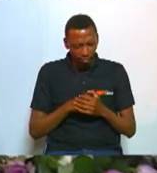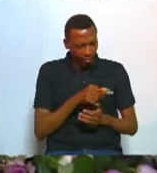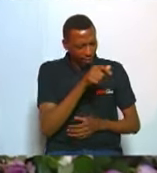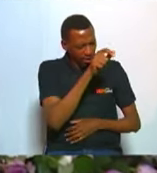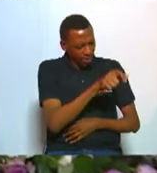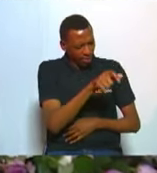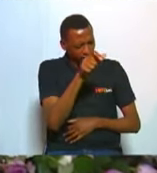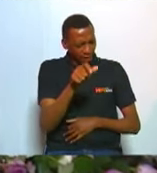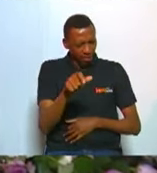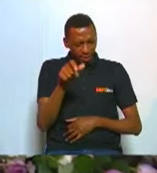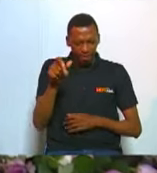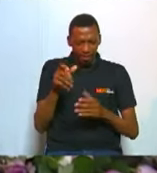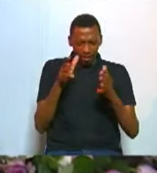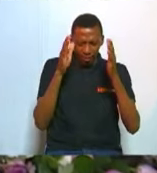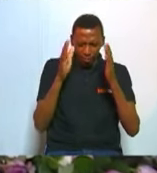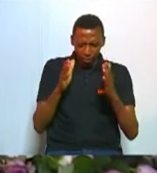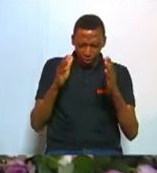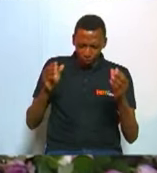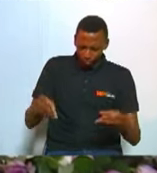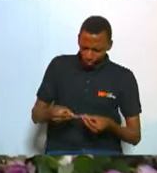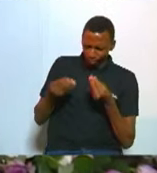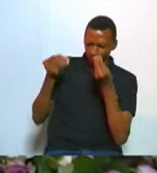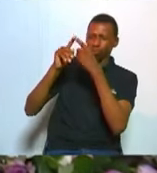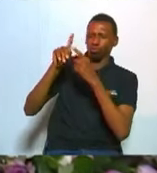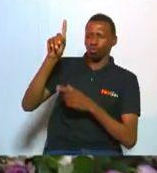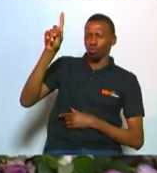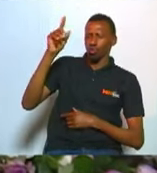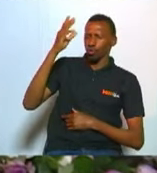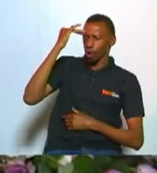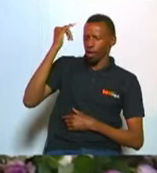us in your hand, because with you,